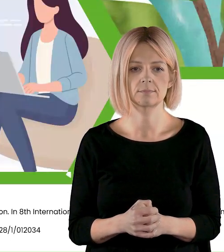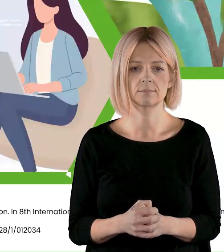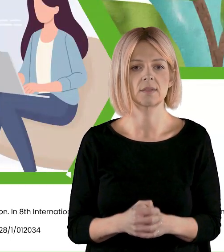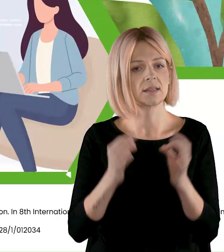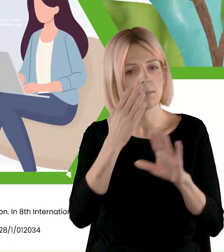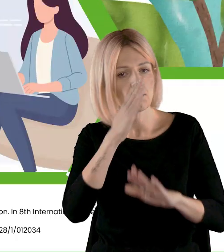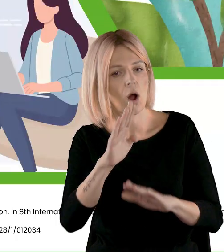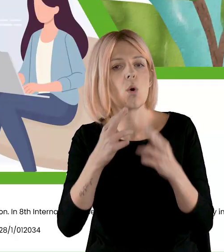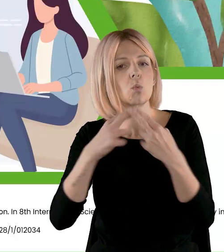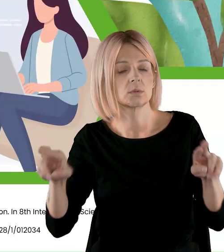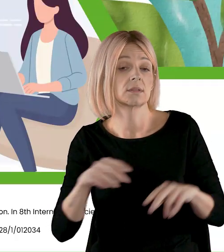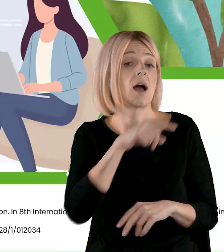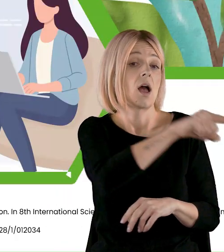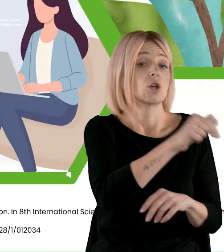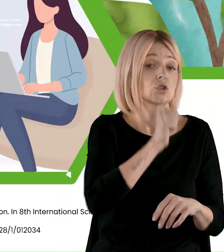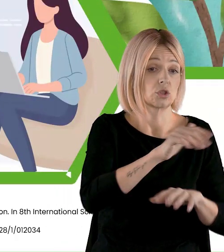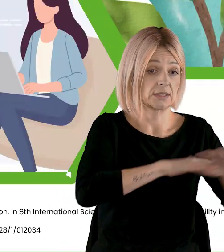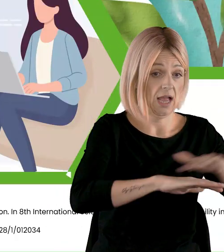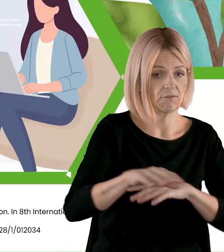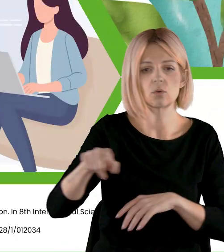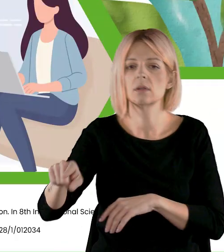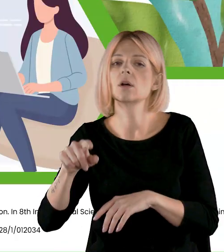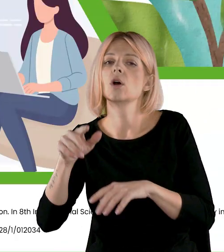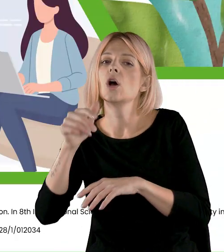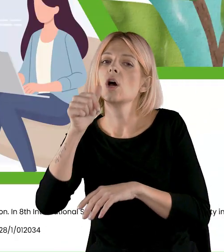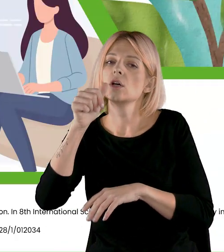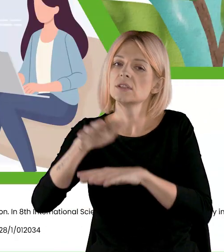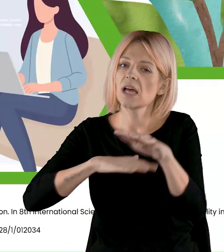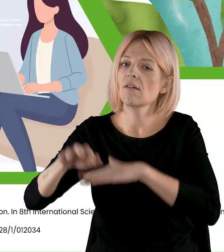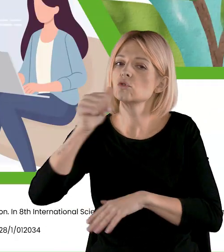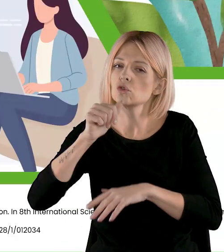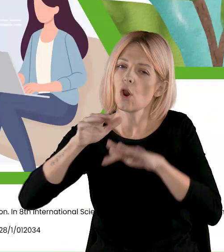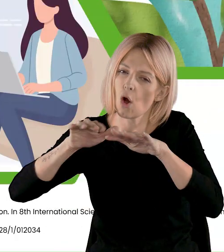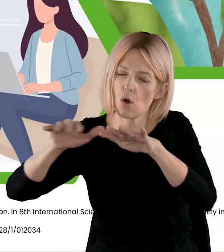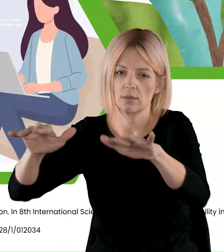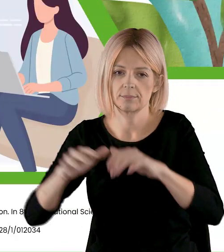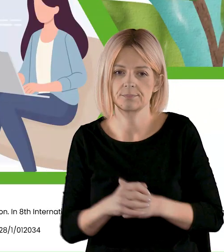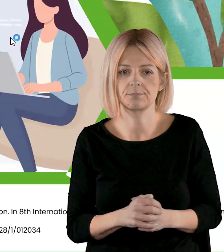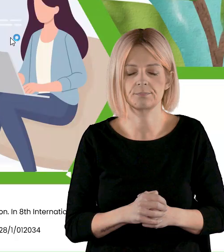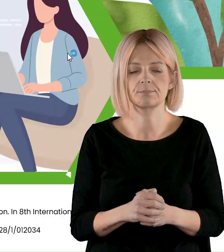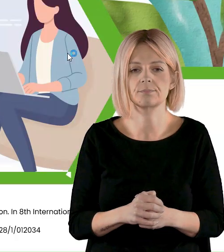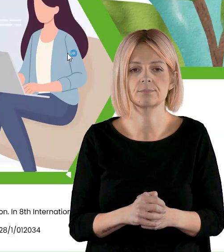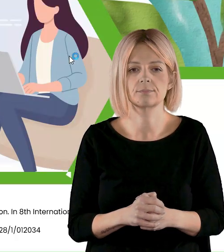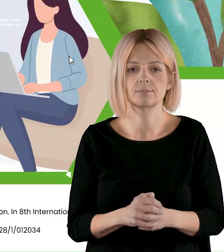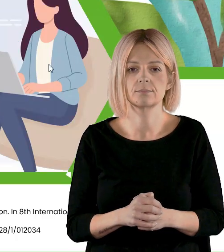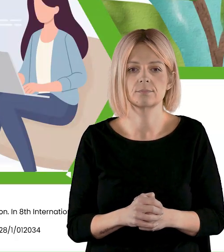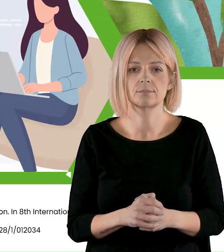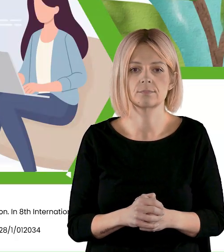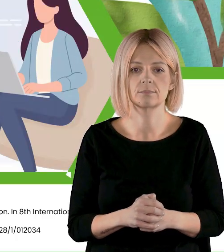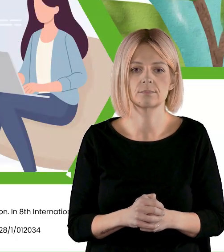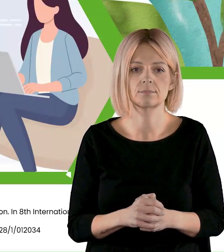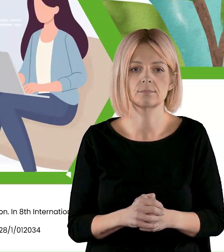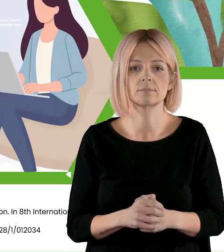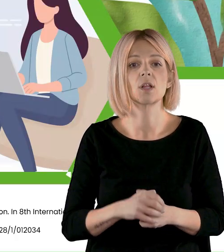Now we'll see what is the difference between green jobs and greening jobs and professions. Green jobs, let's say,